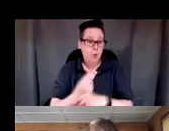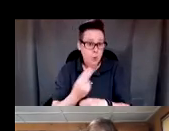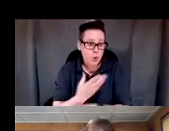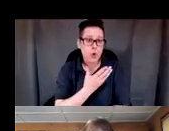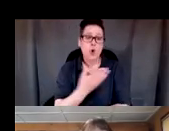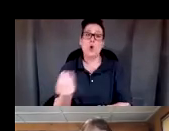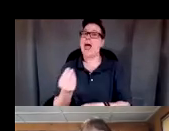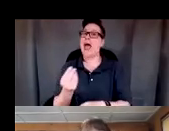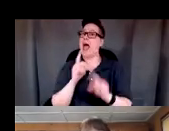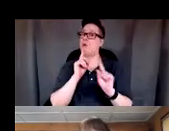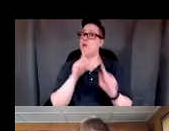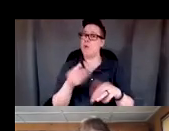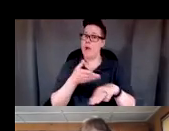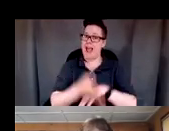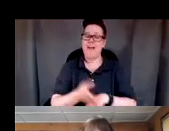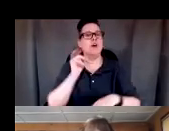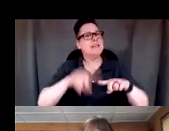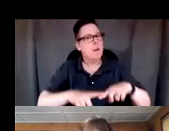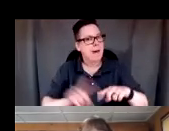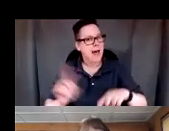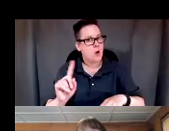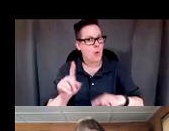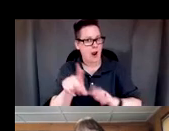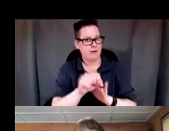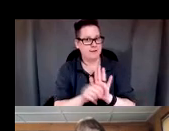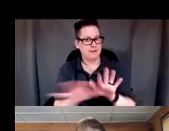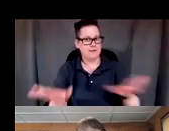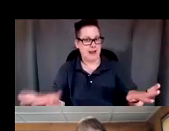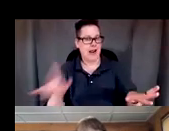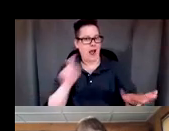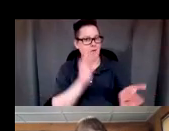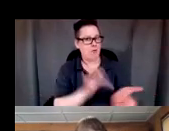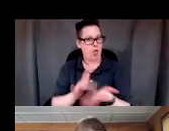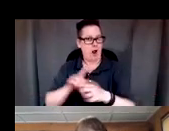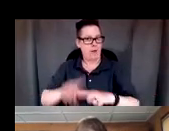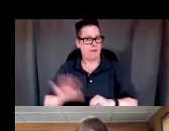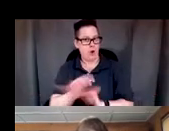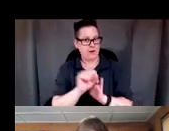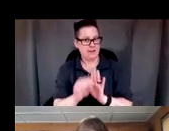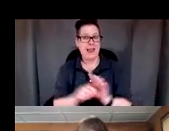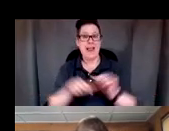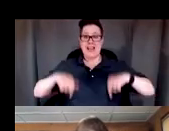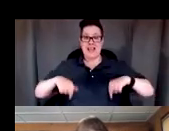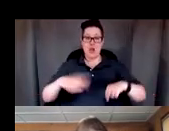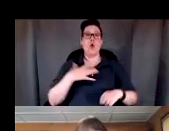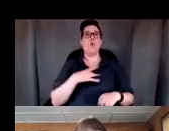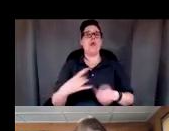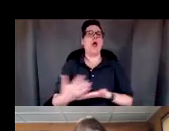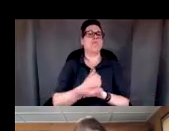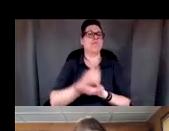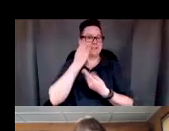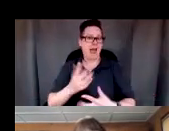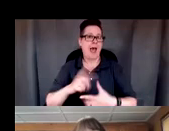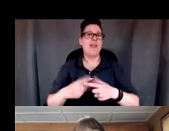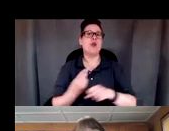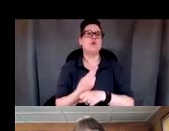which may be different in the state that you're in. So this is something you're going to want to look up. In our area, we like to get the data so that we can use